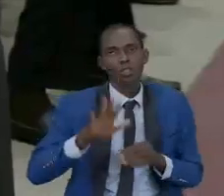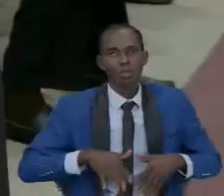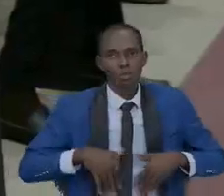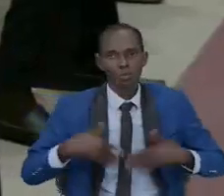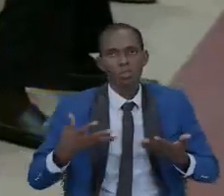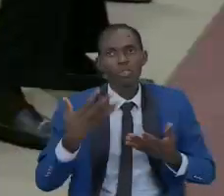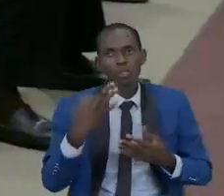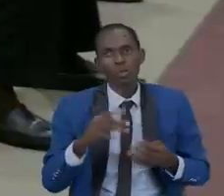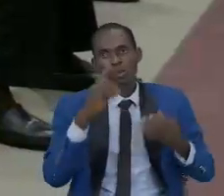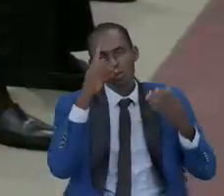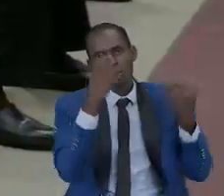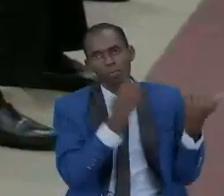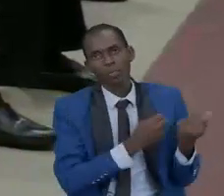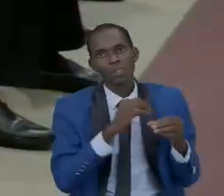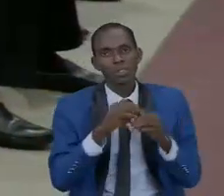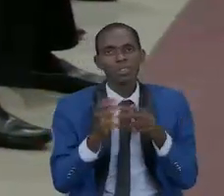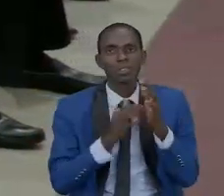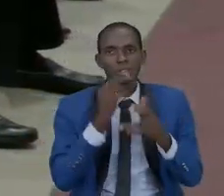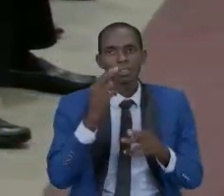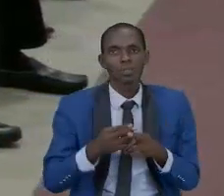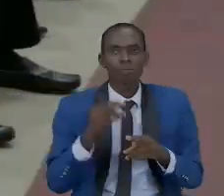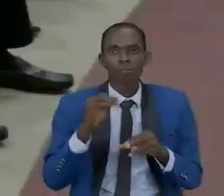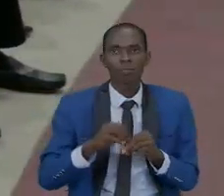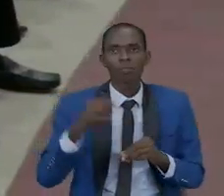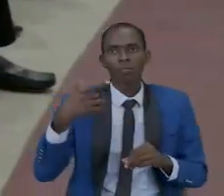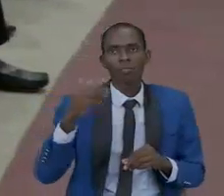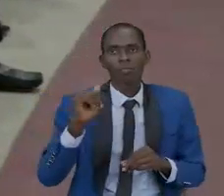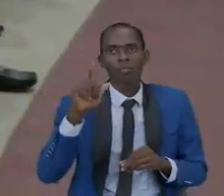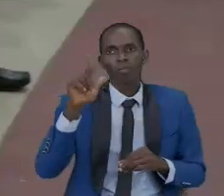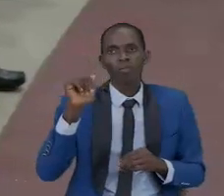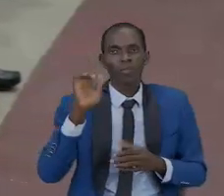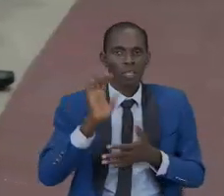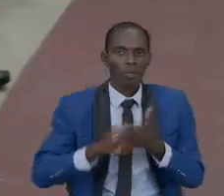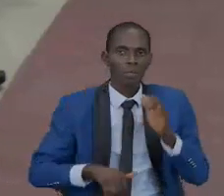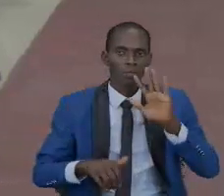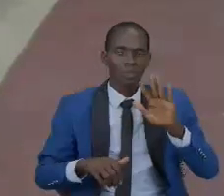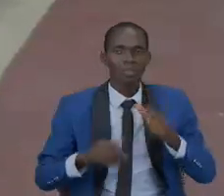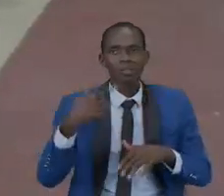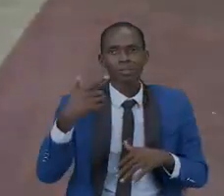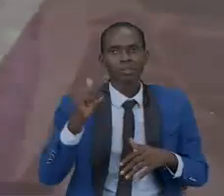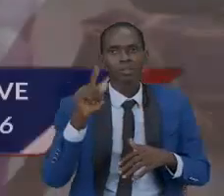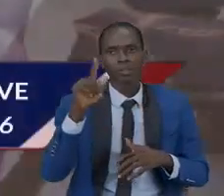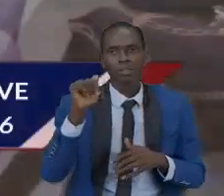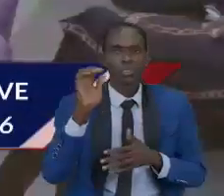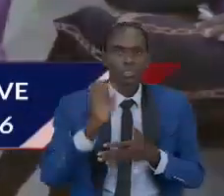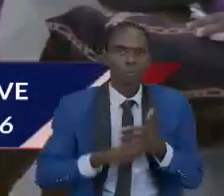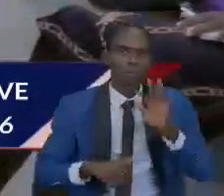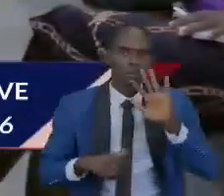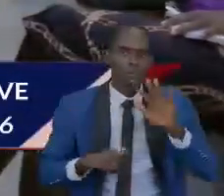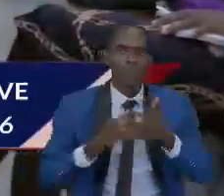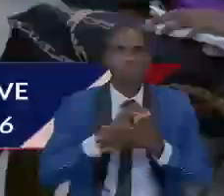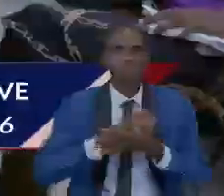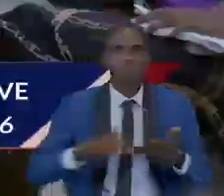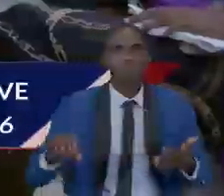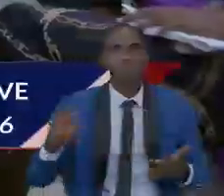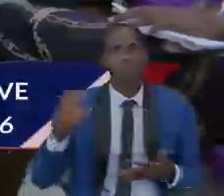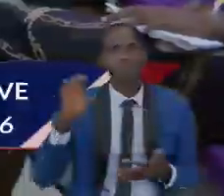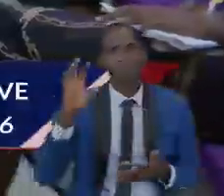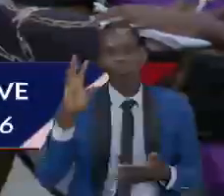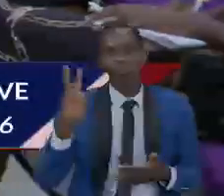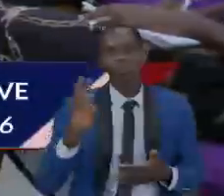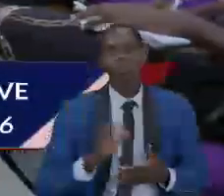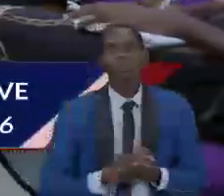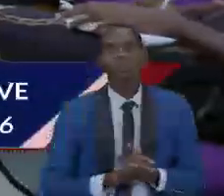name look at Galatians chapter 5 we're reading from verses Galatians Chapter 5